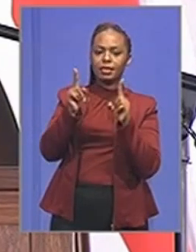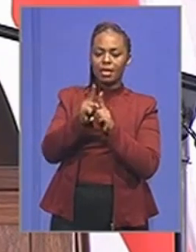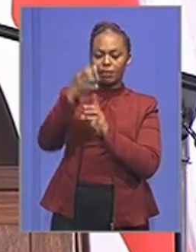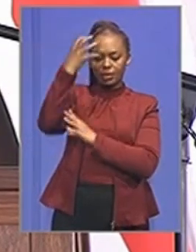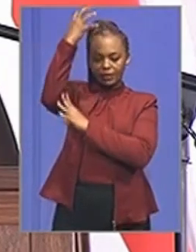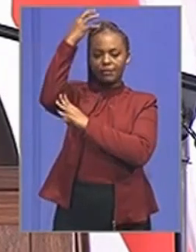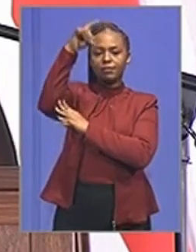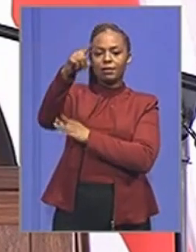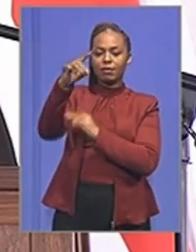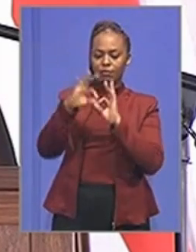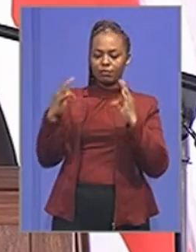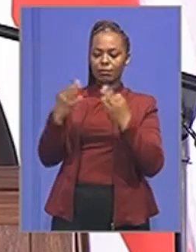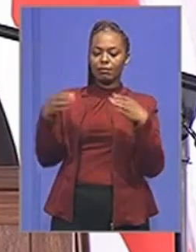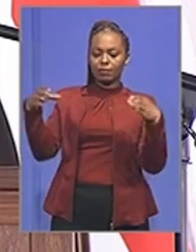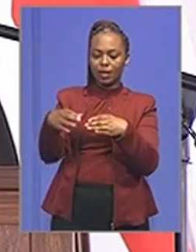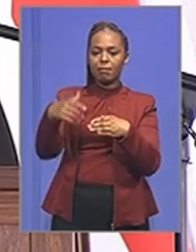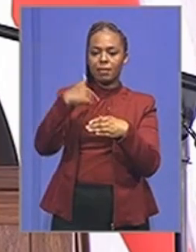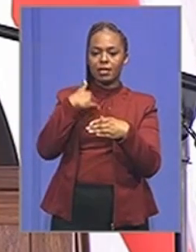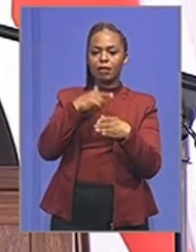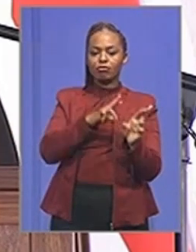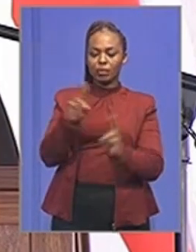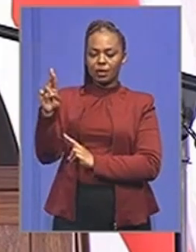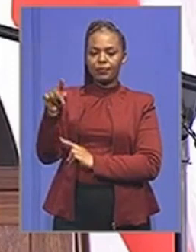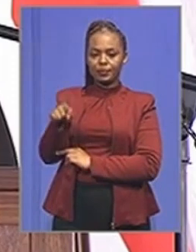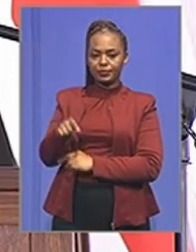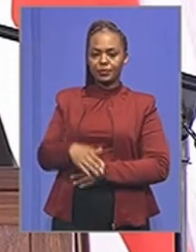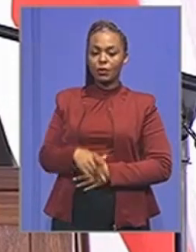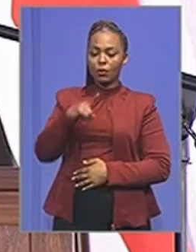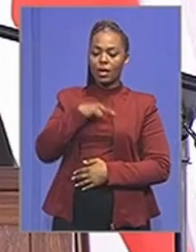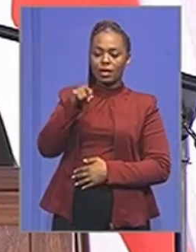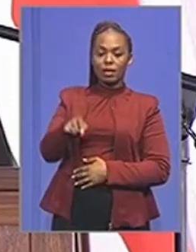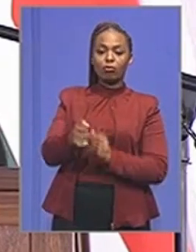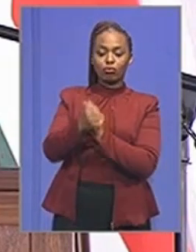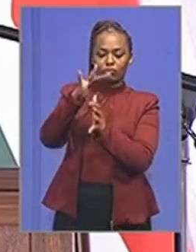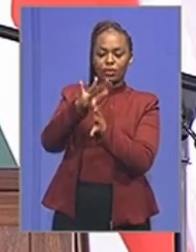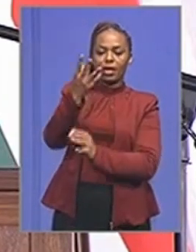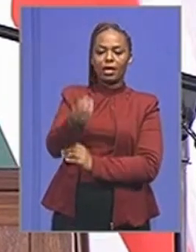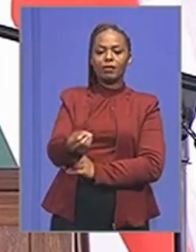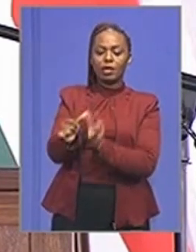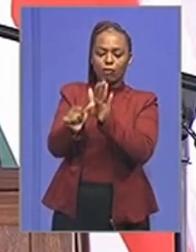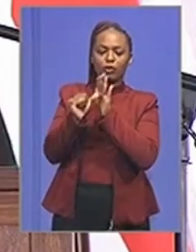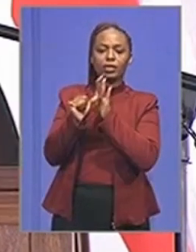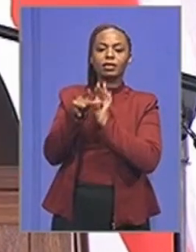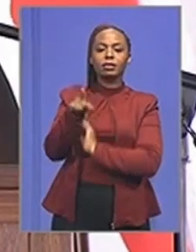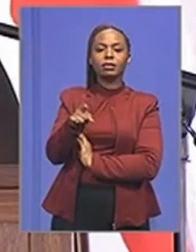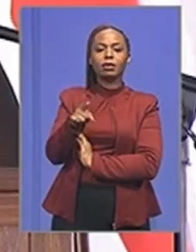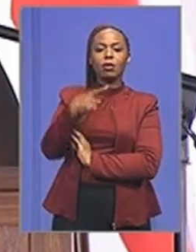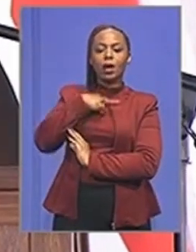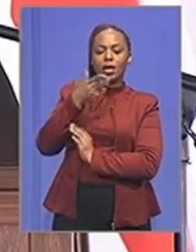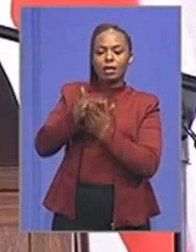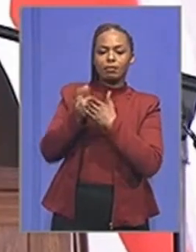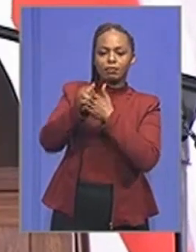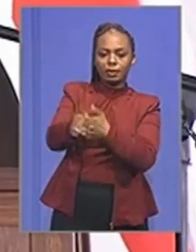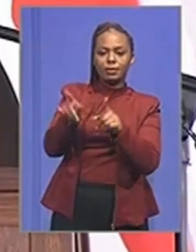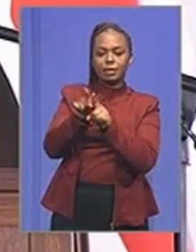This chiefdom is particularly an important pillar to carry forward and implement your